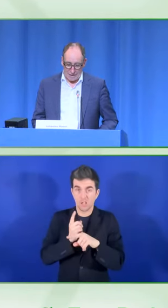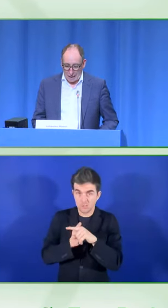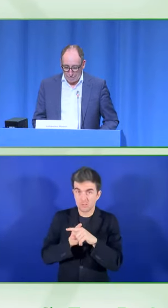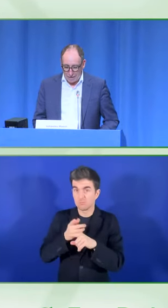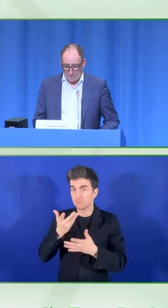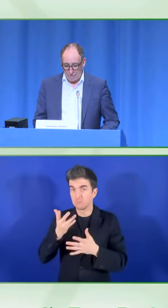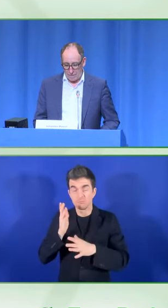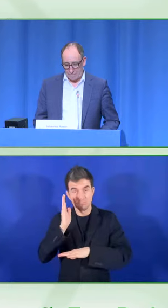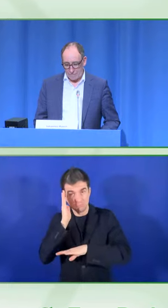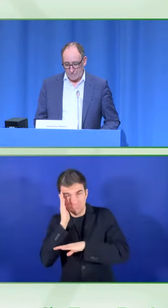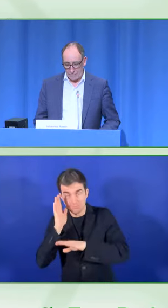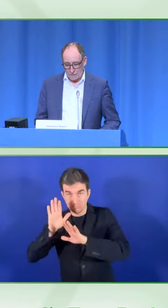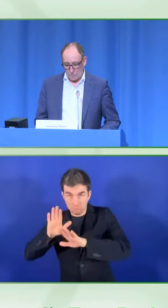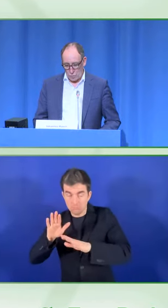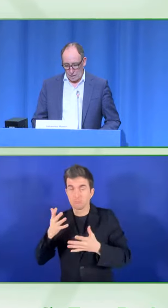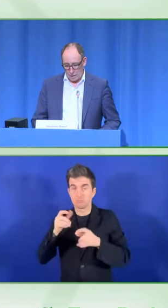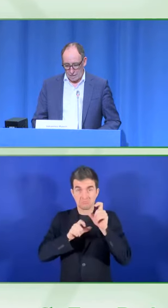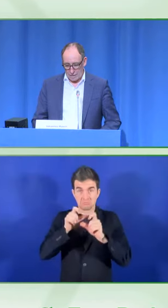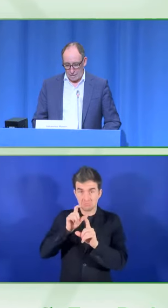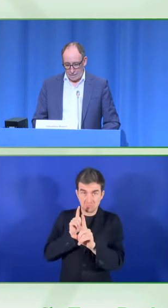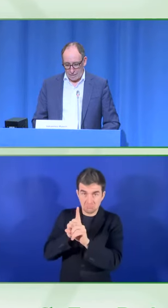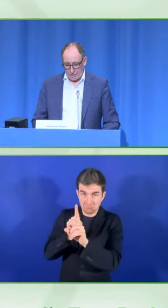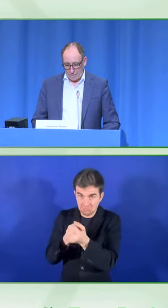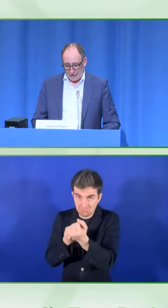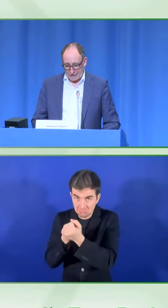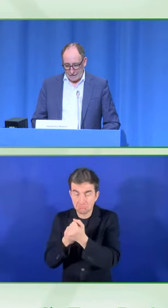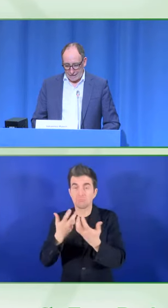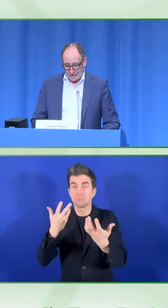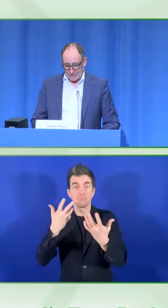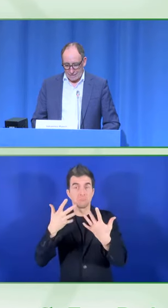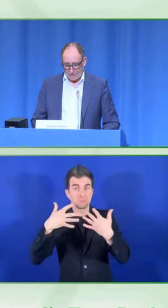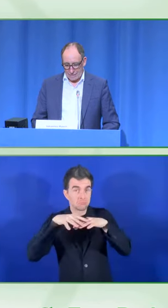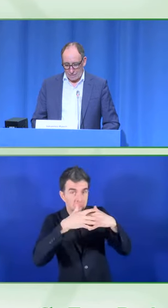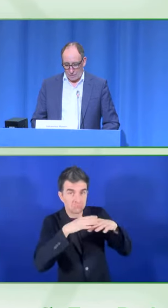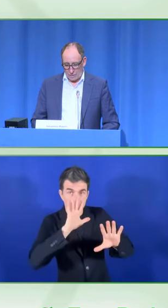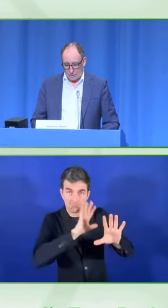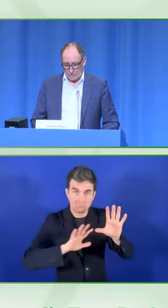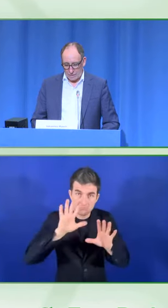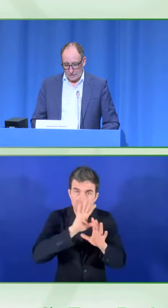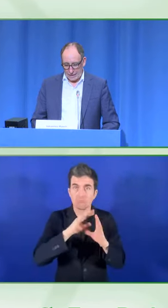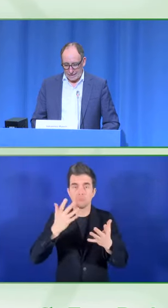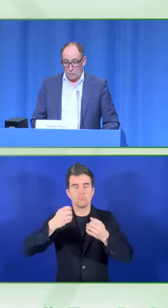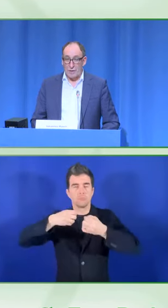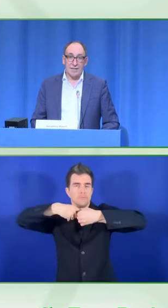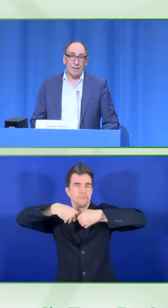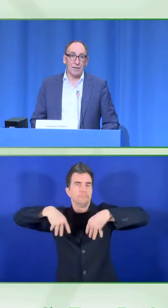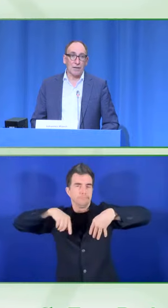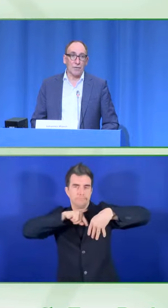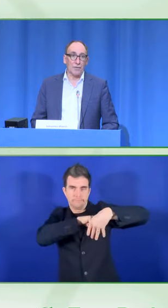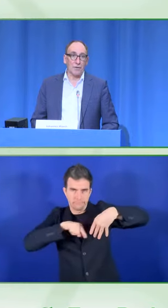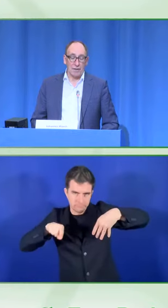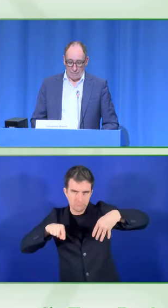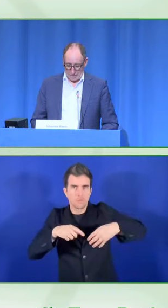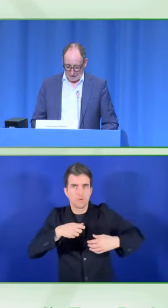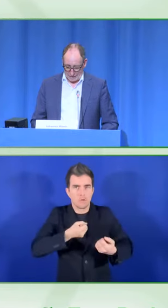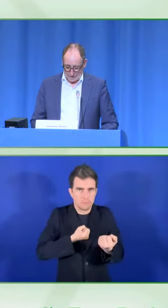for young people who are marginalized or at risk